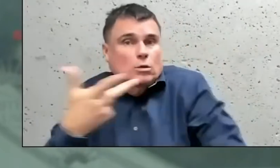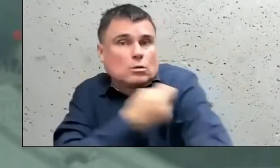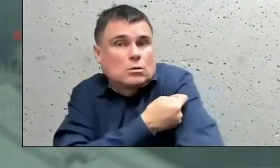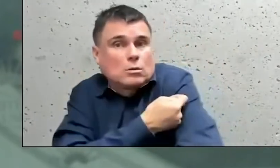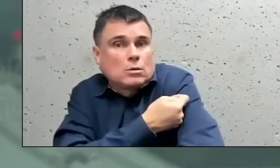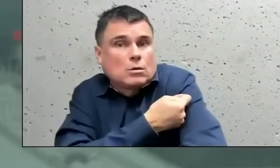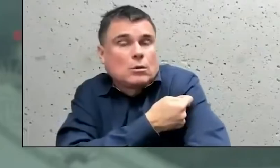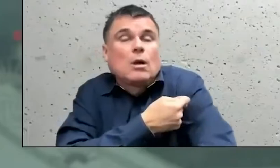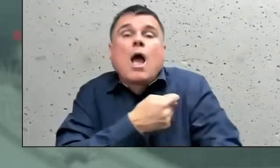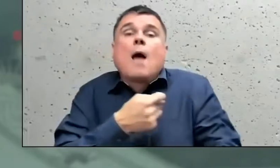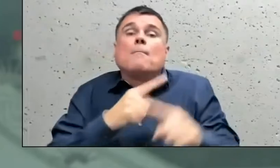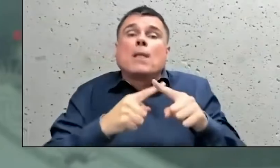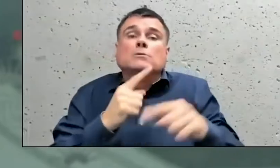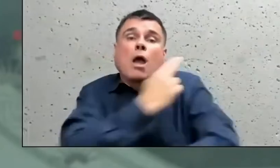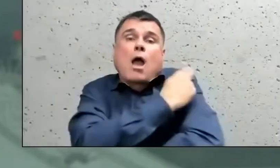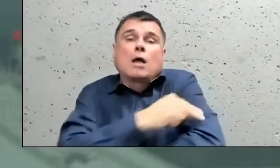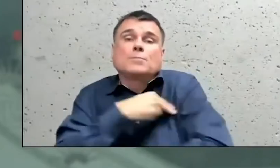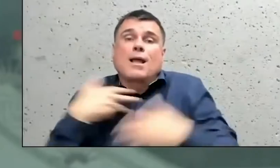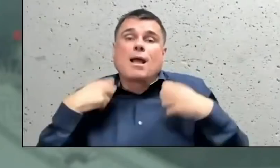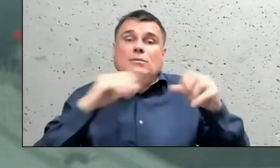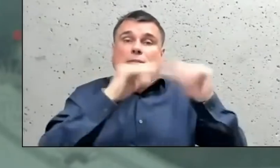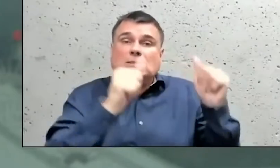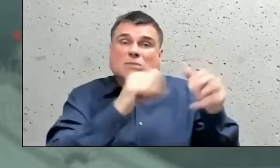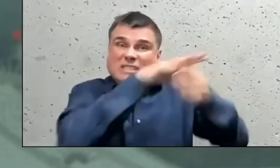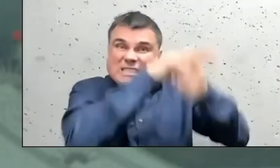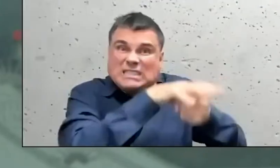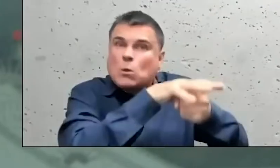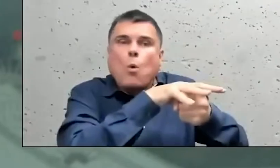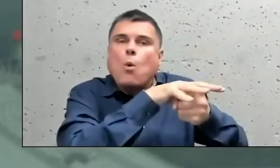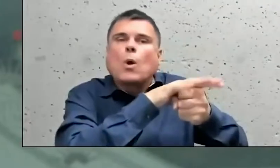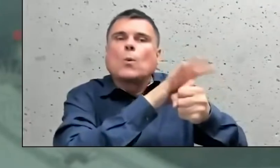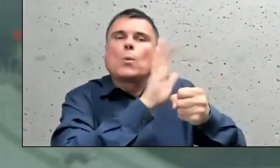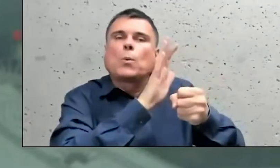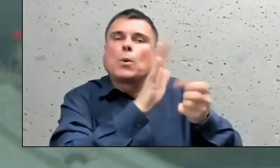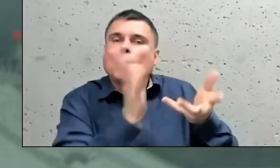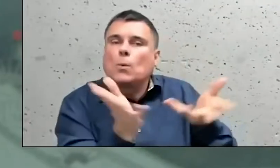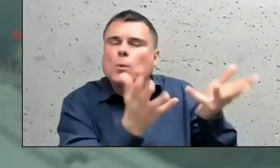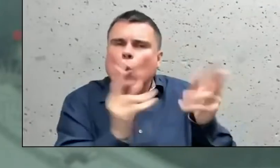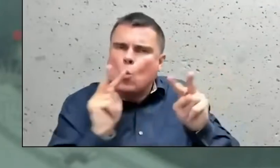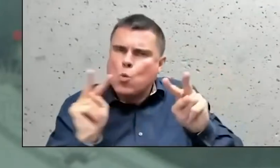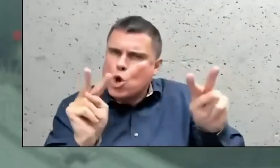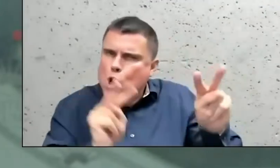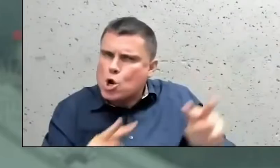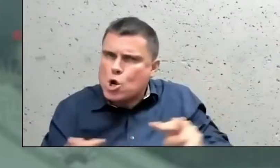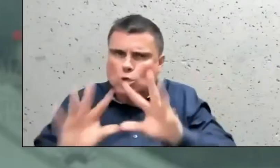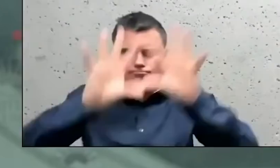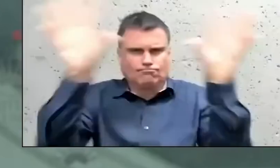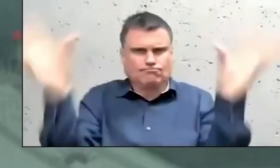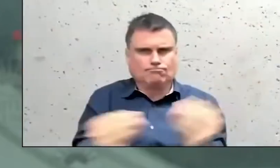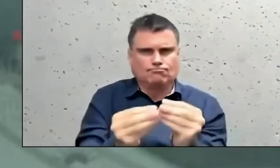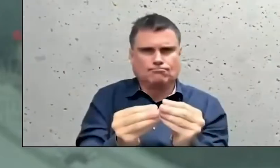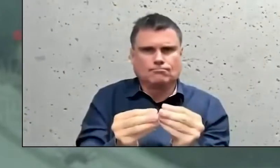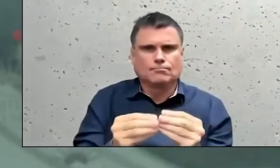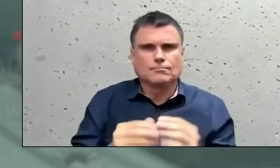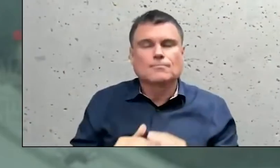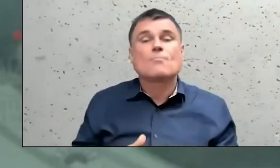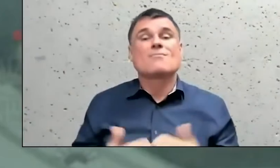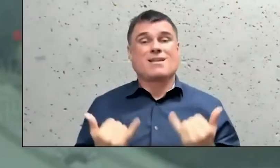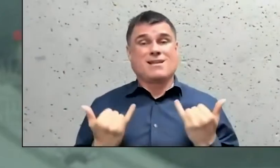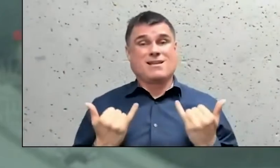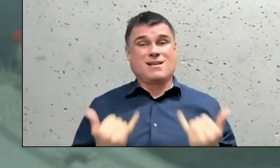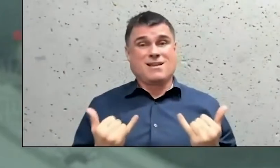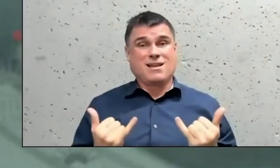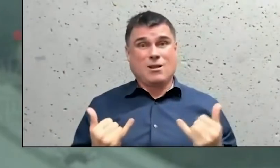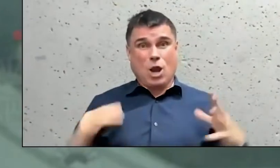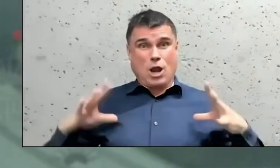So here's what I'm asking you to think about as we head towards the upcoming holiday season. Keep your indoor